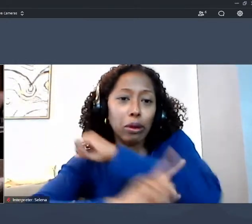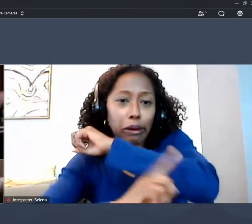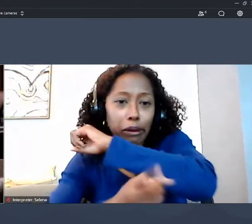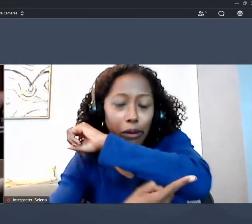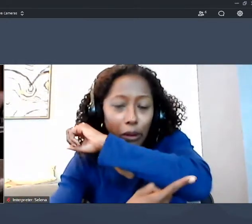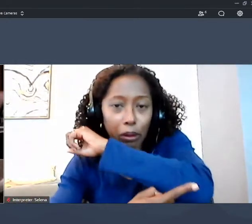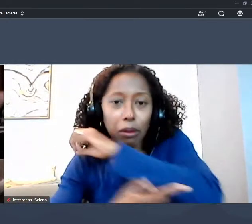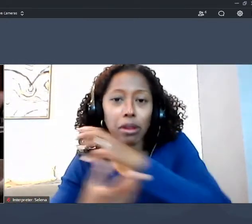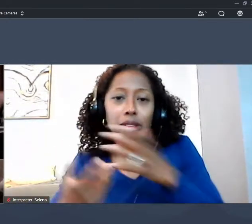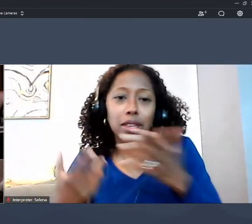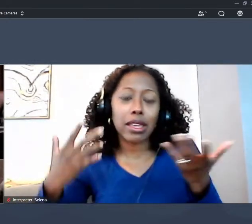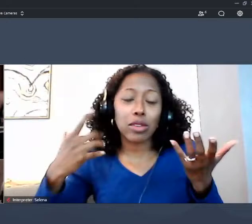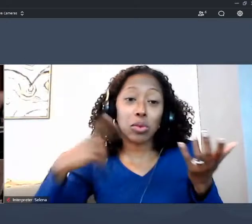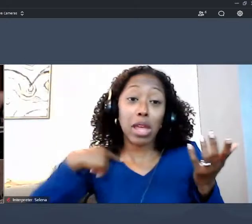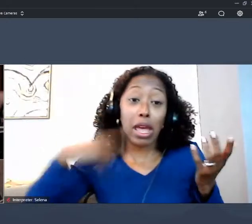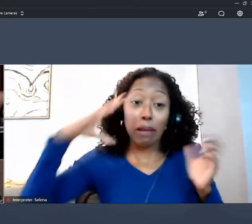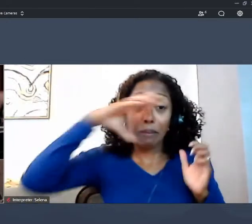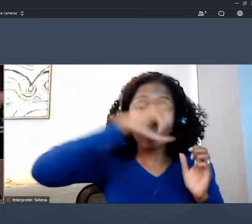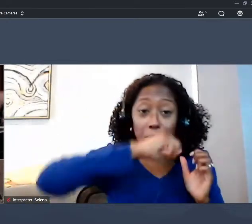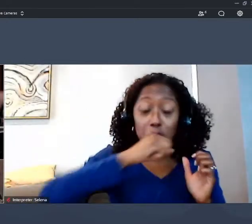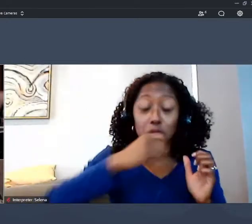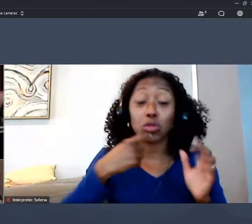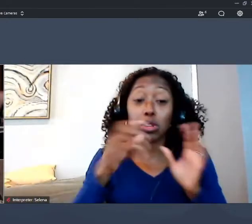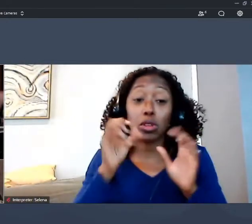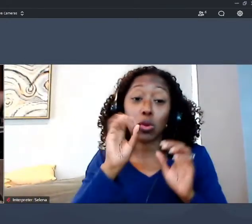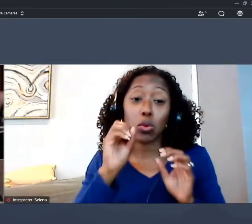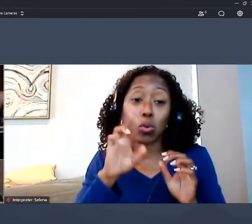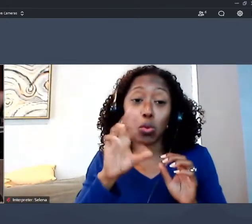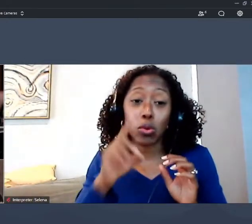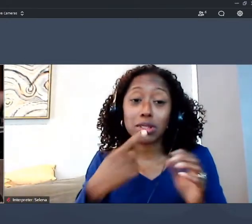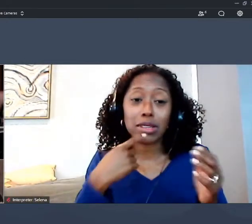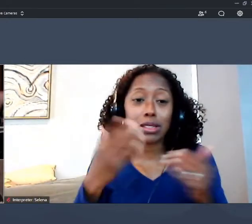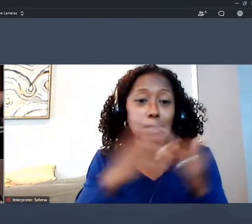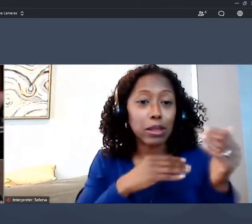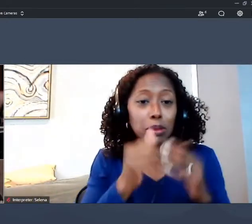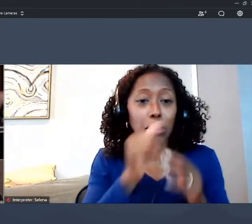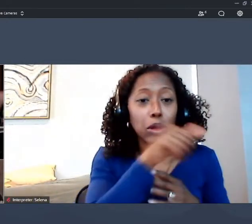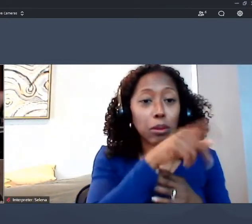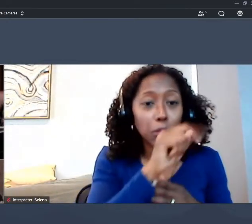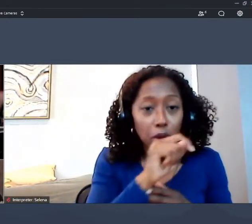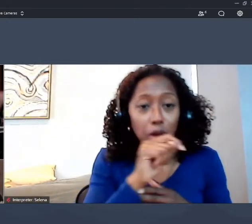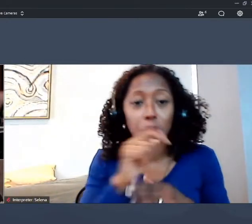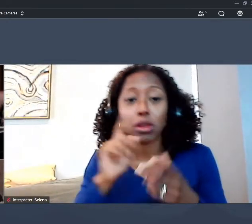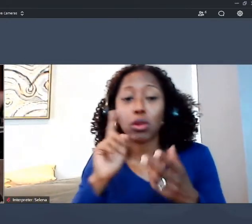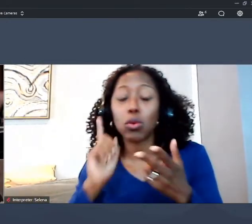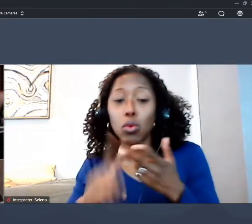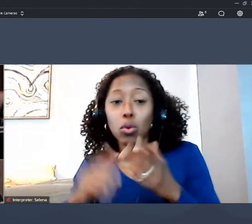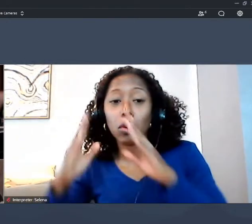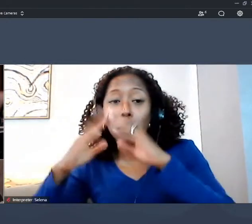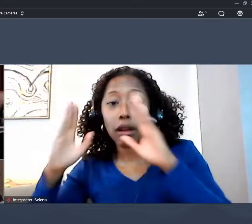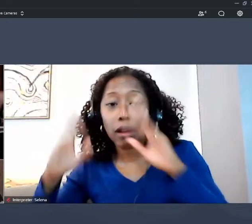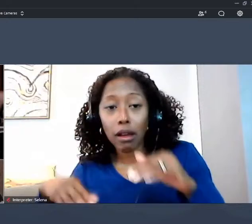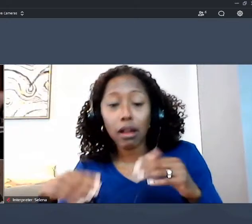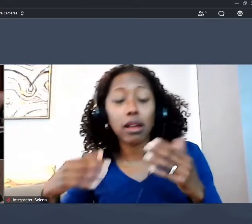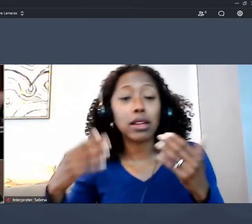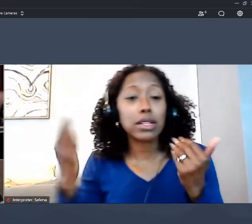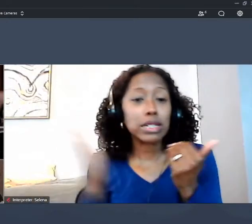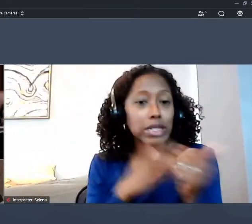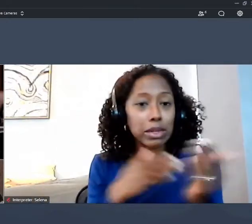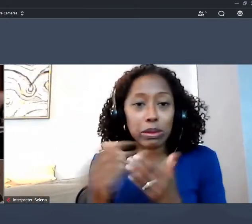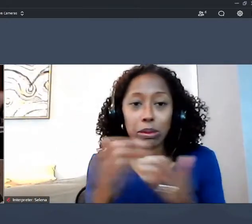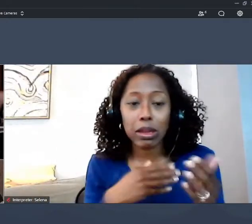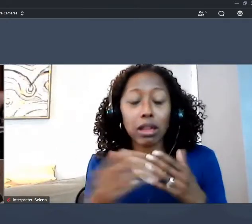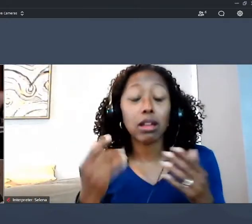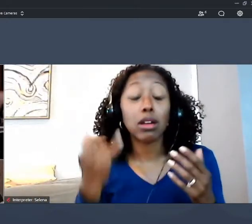that whether it's a residence or an apartment, we're treating you as a commercial property owner and you're responsible for